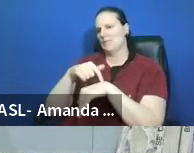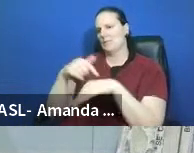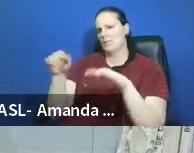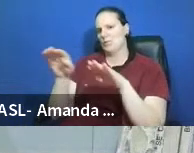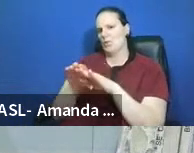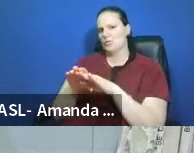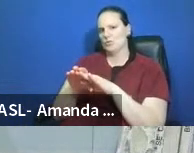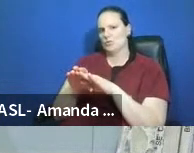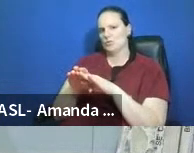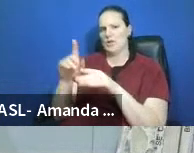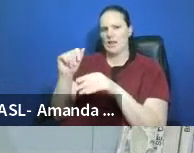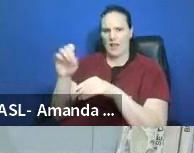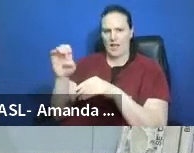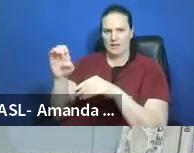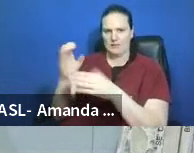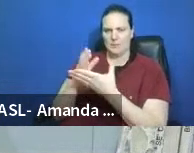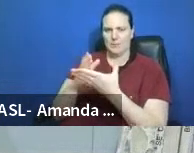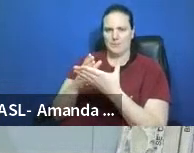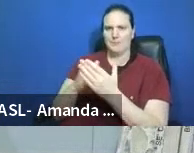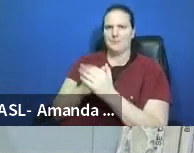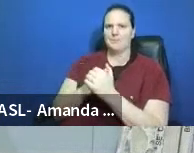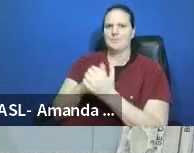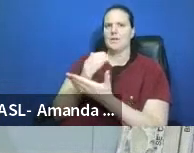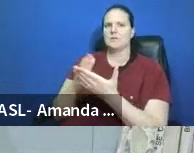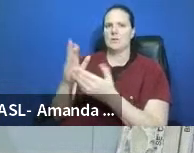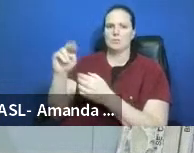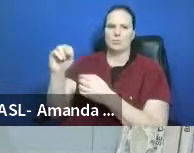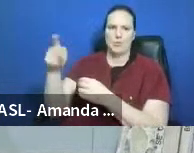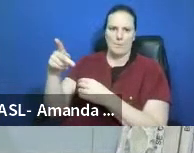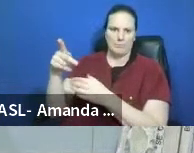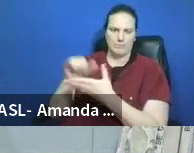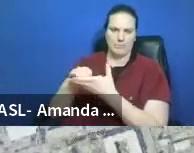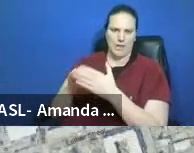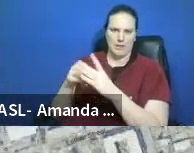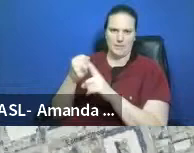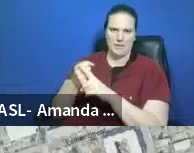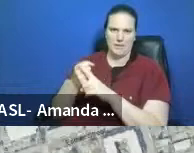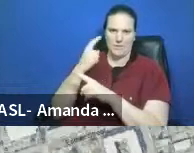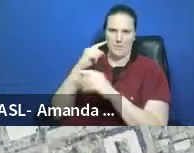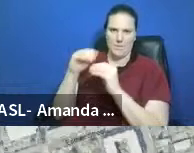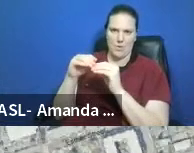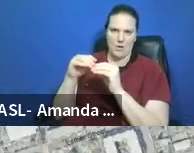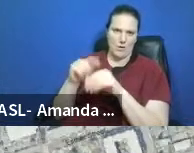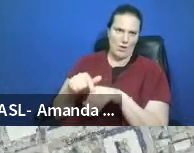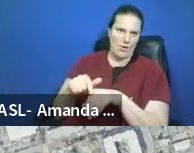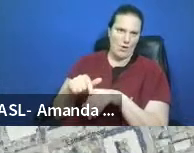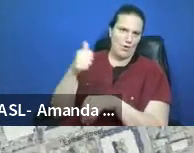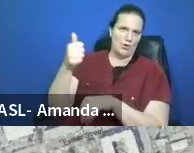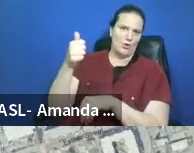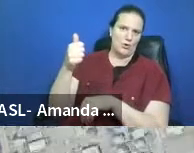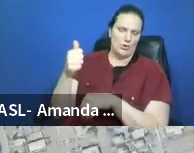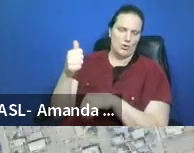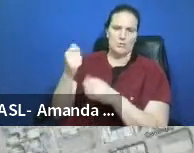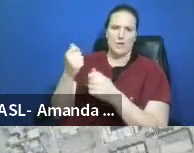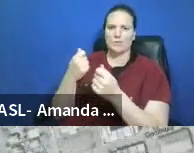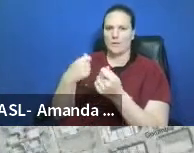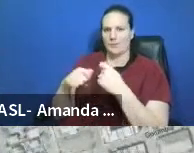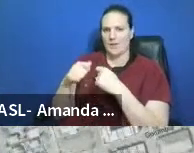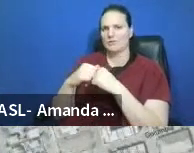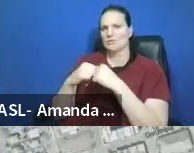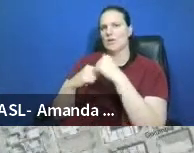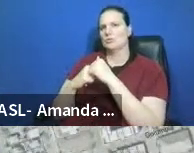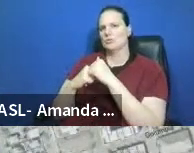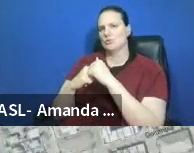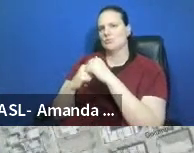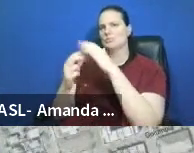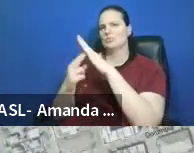shoulders. There will be some ramps that might be impacted for longer durations as we try to replace some structures and bridges